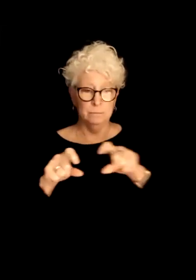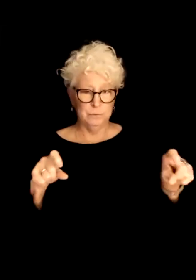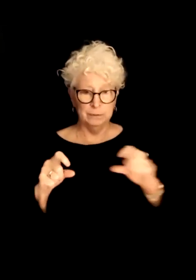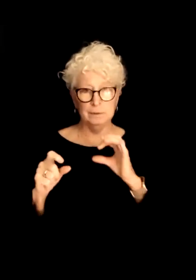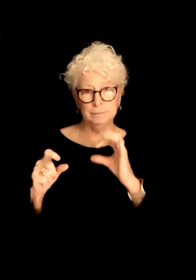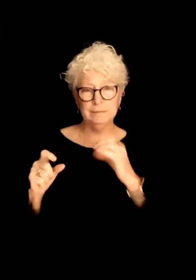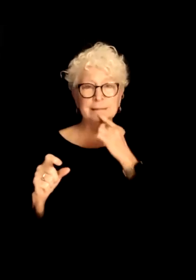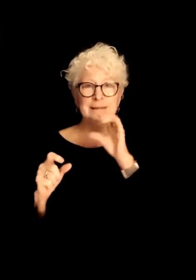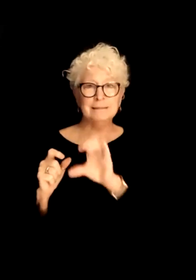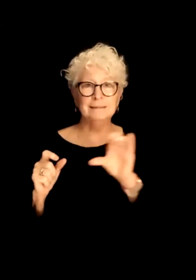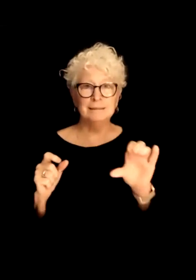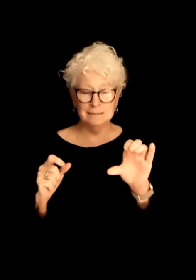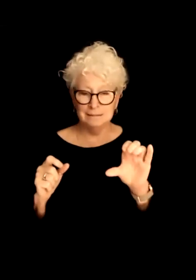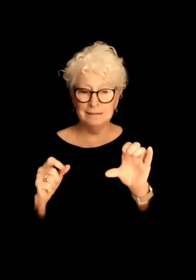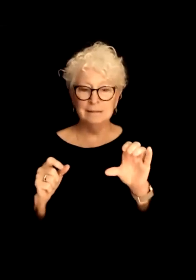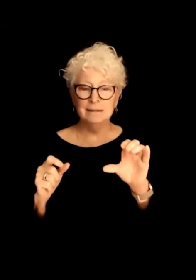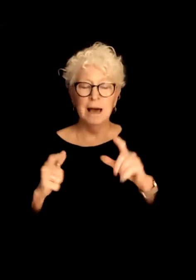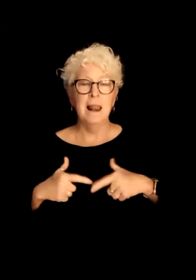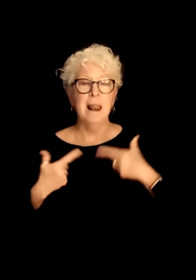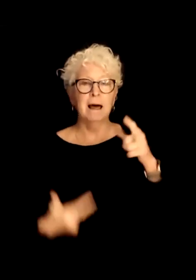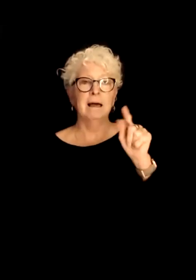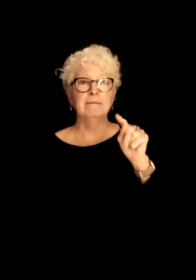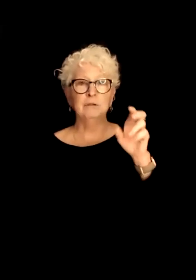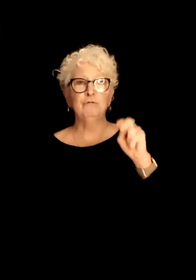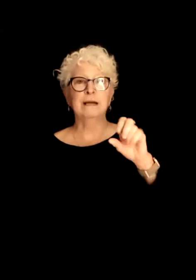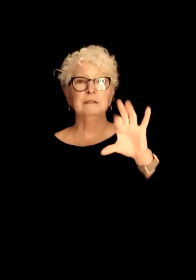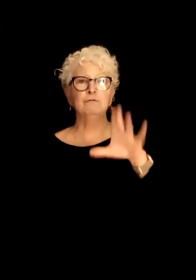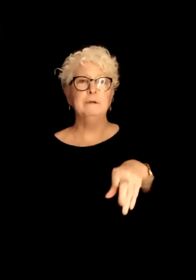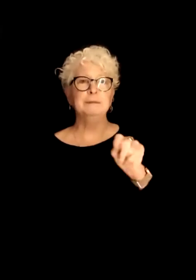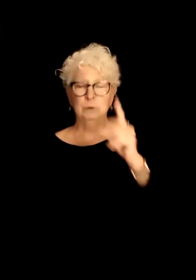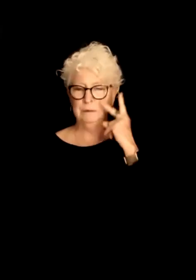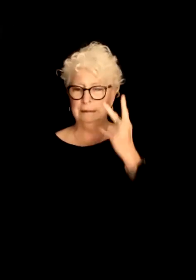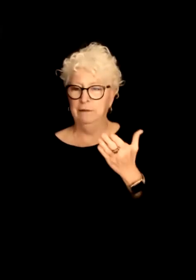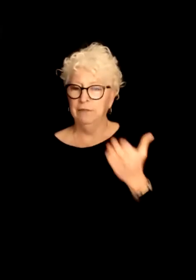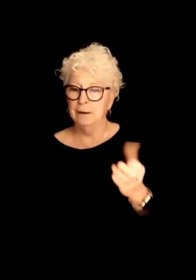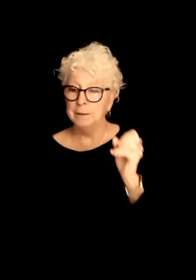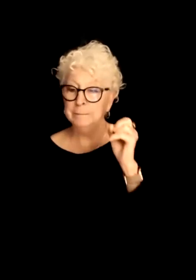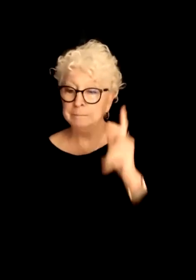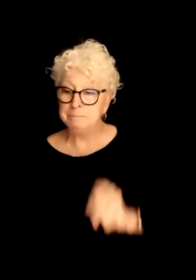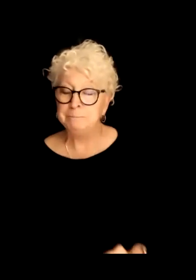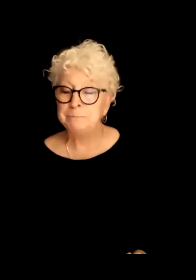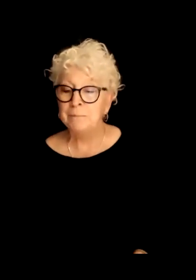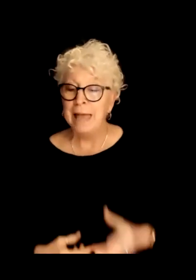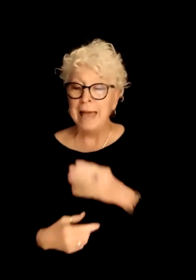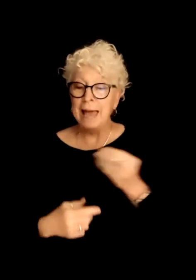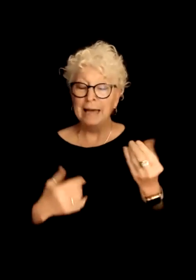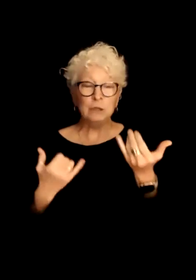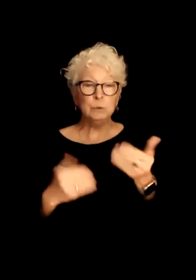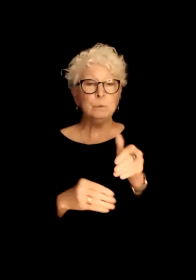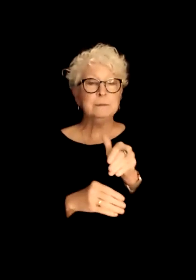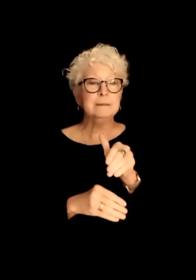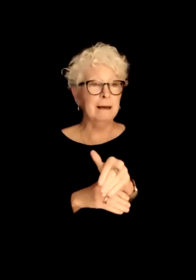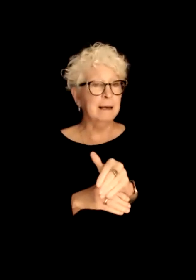screen in your audio settings. You should just see a button that you can press to activate closed captioning. And tonight's event will also be